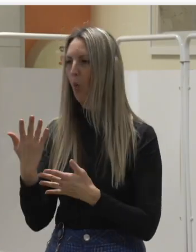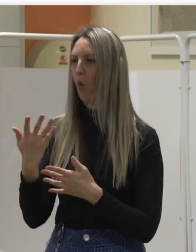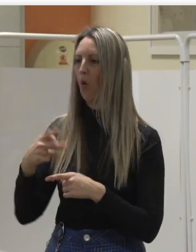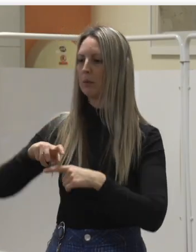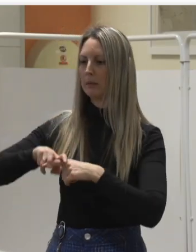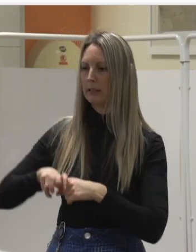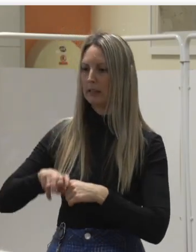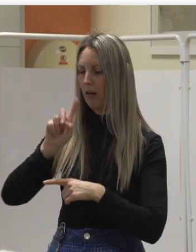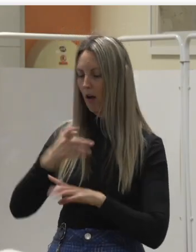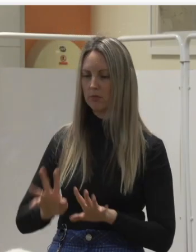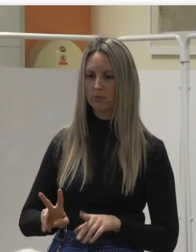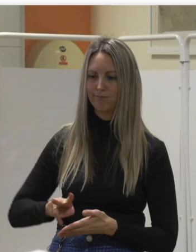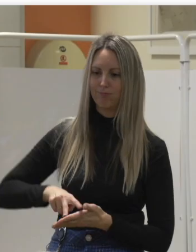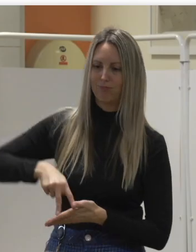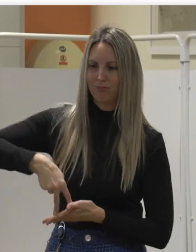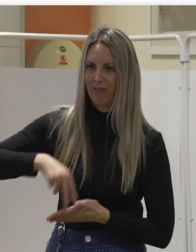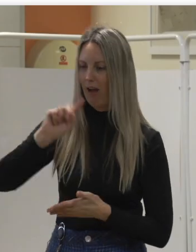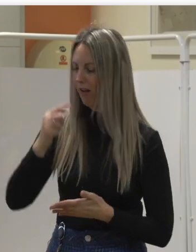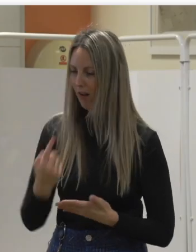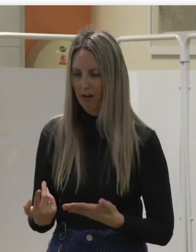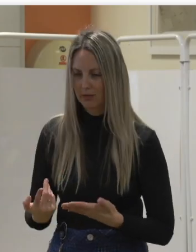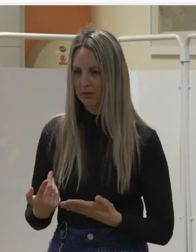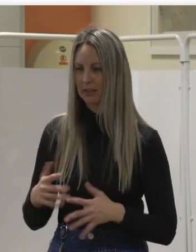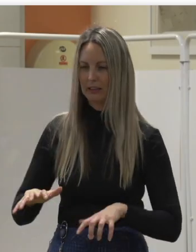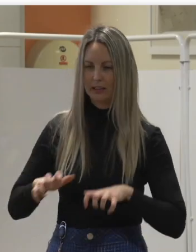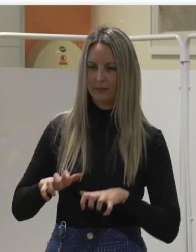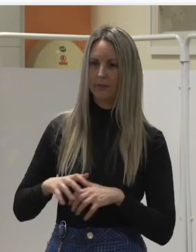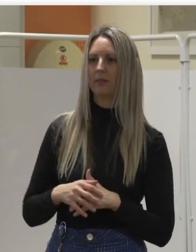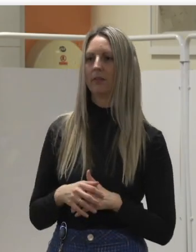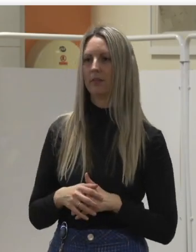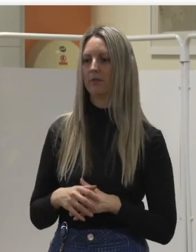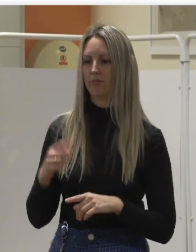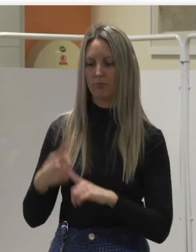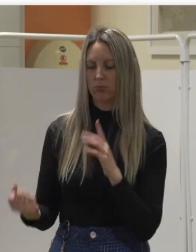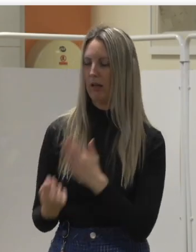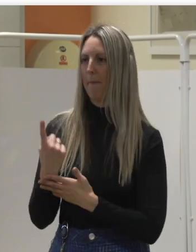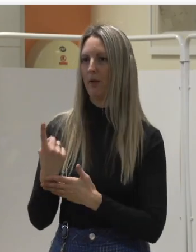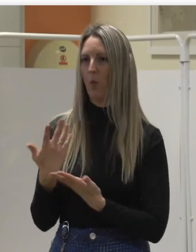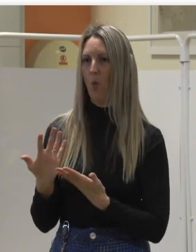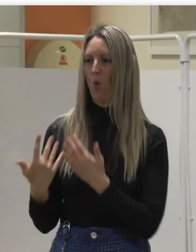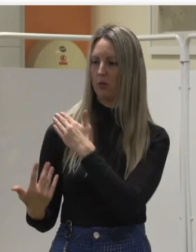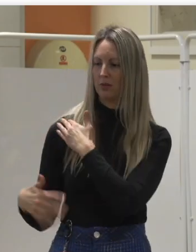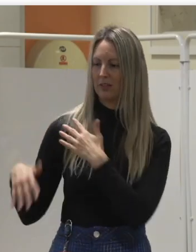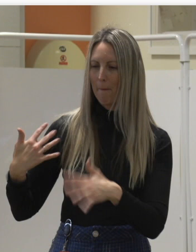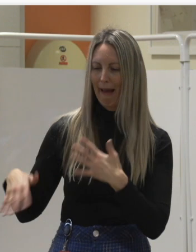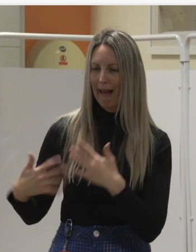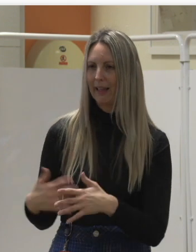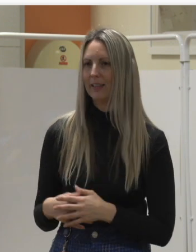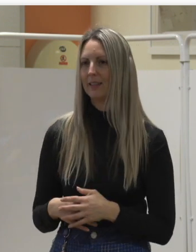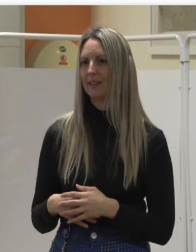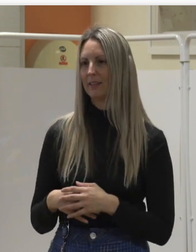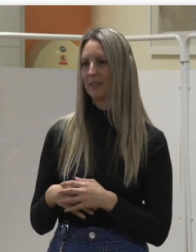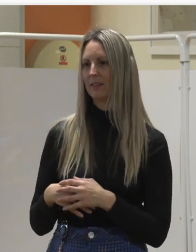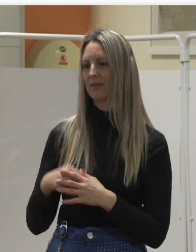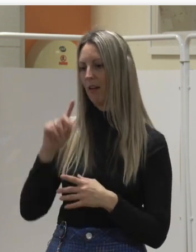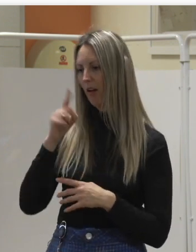It suddenly happened, it happened over a few weeks' time. I just got some pain around shoulders, and then I wasn't able to lift my